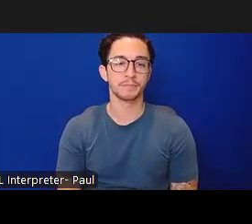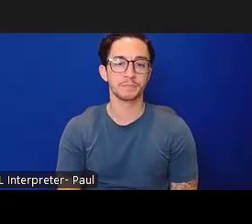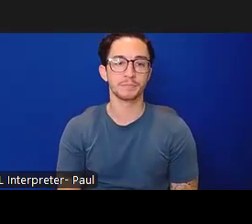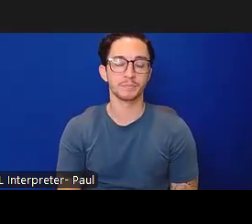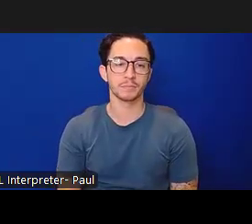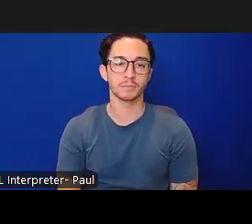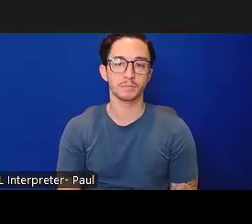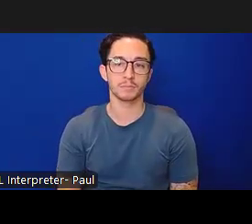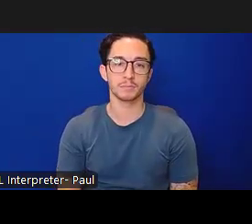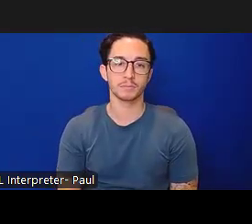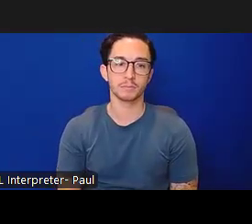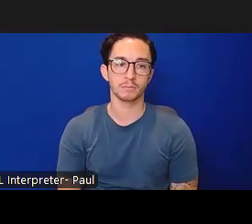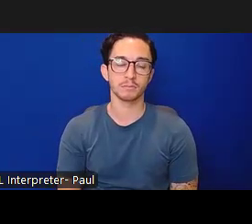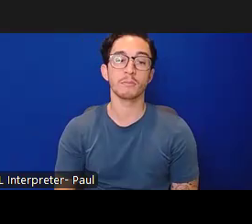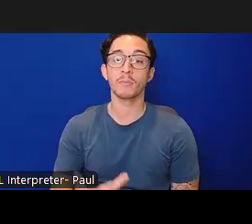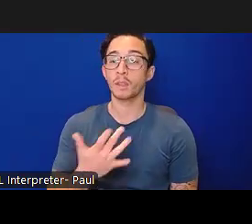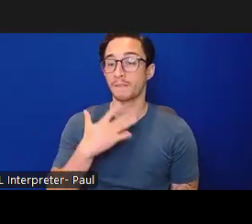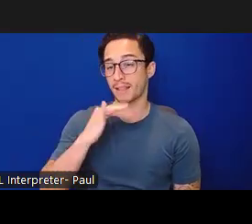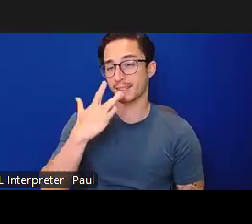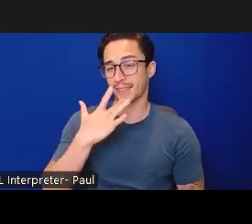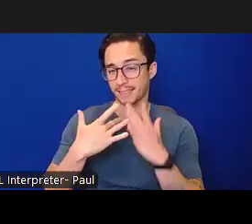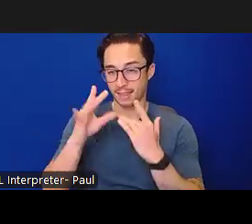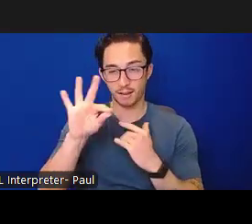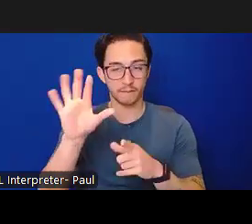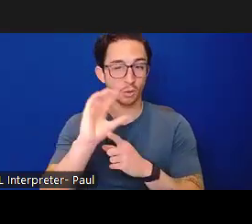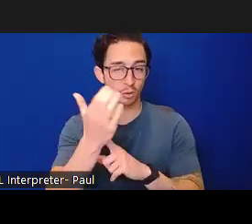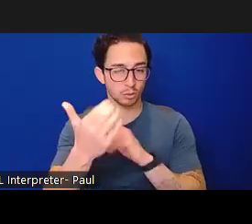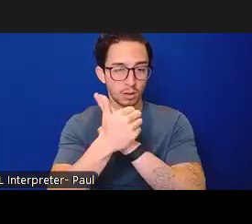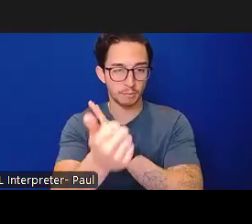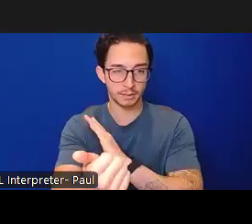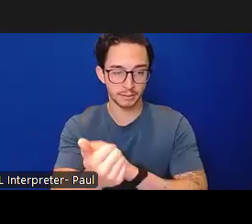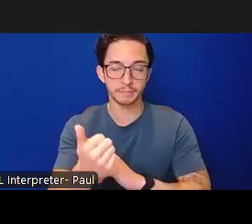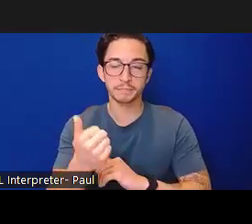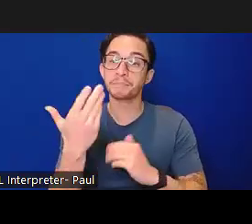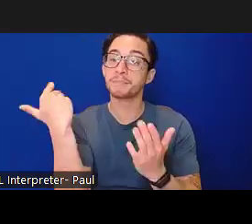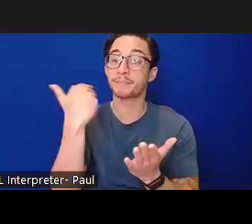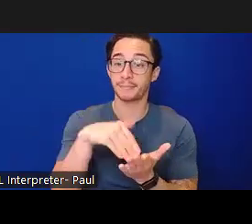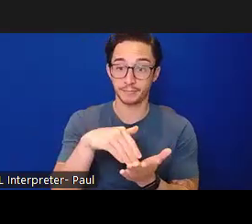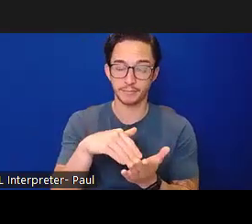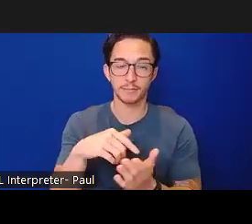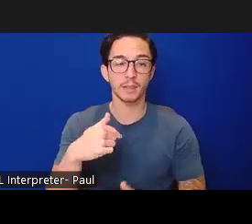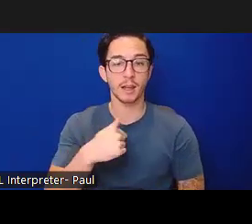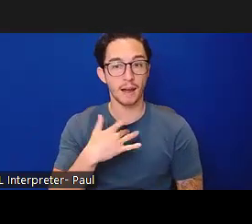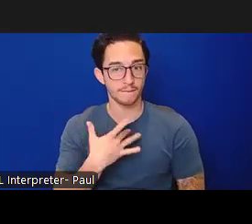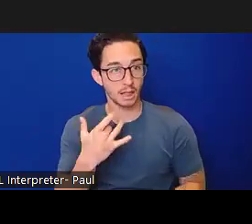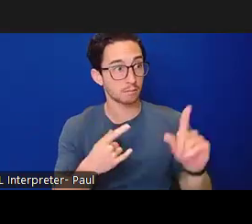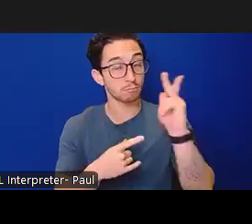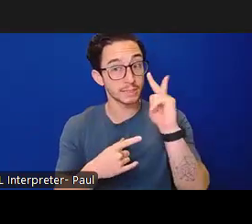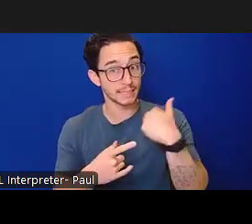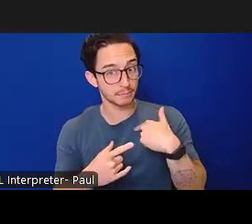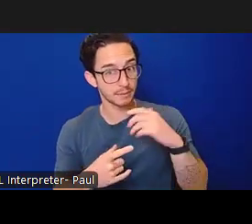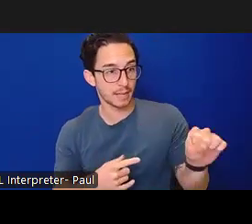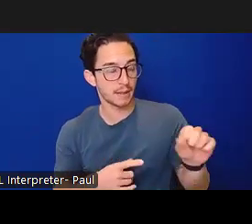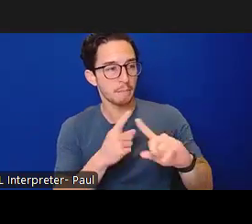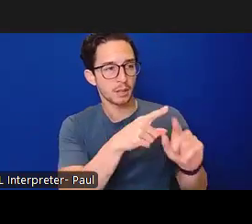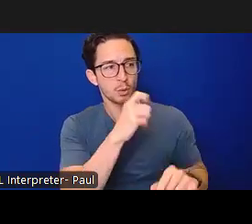It can also feel like lack of cultural competency. So again, I feel seen, but you don't understand